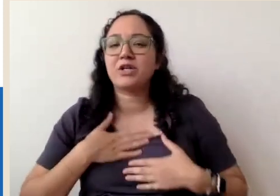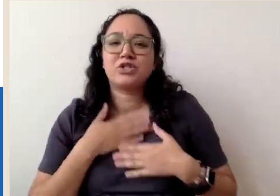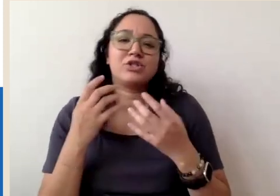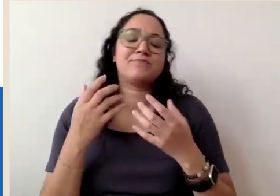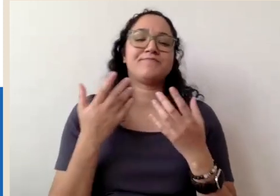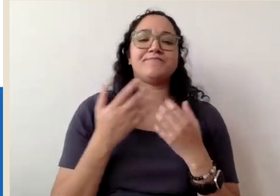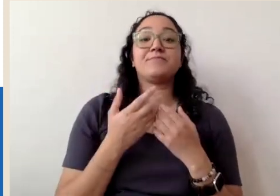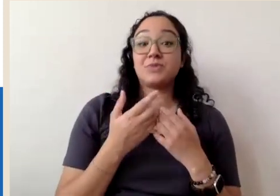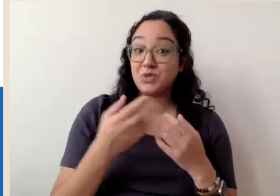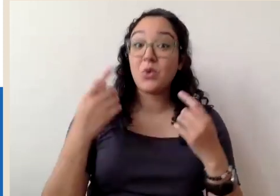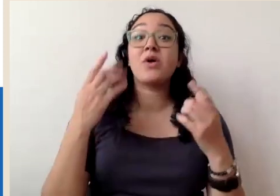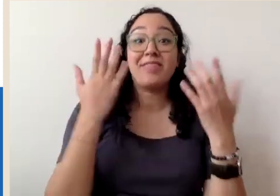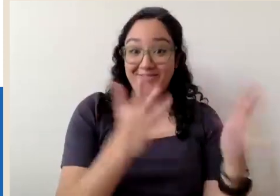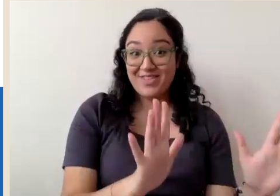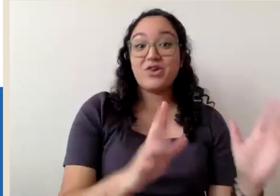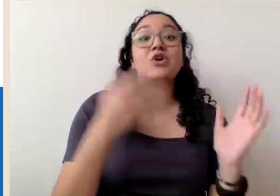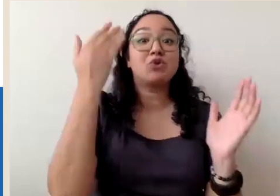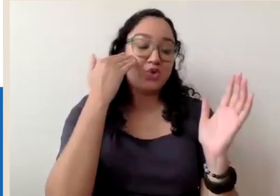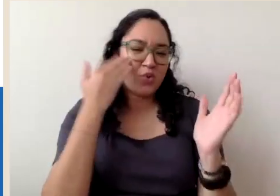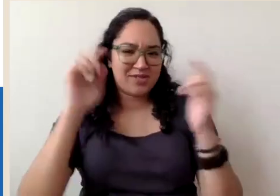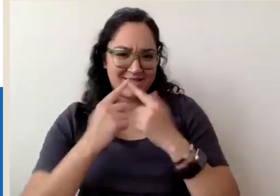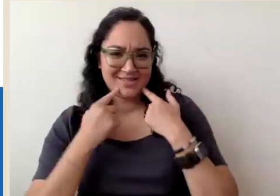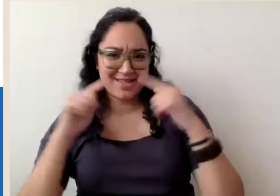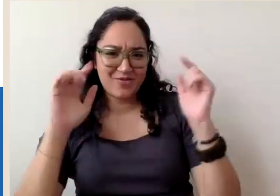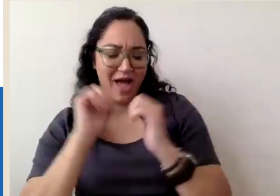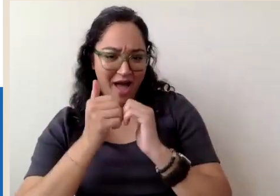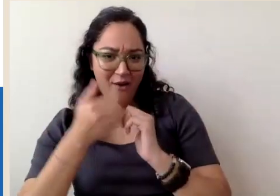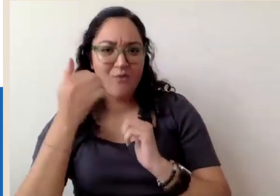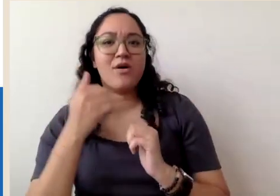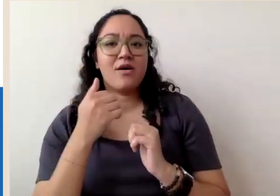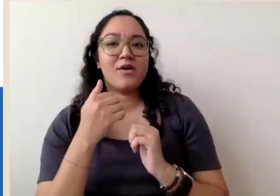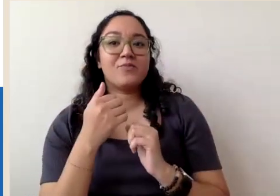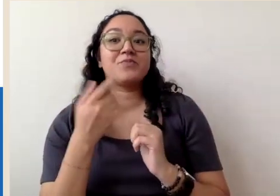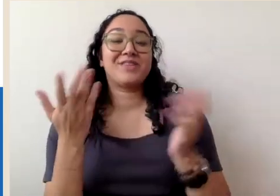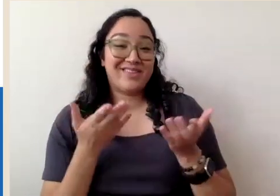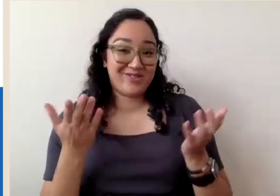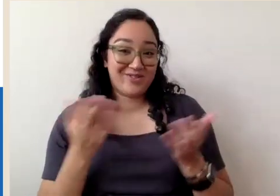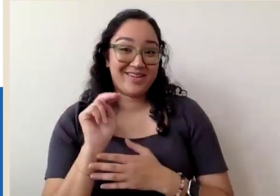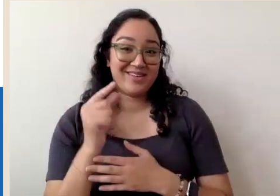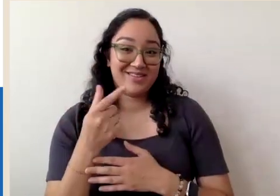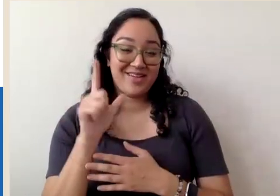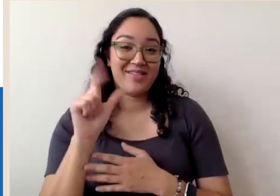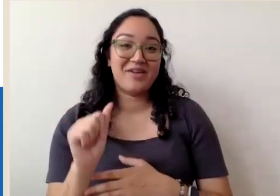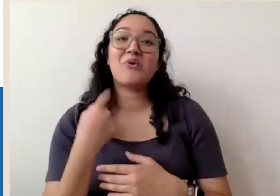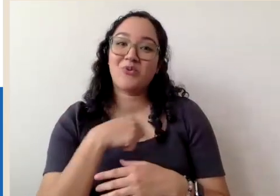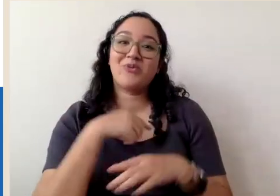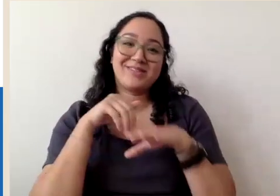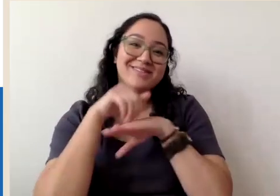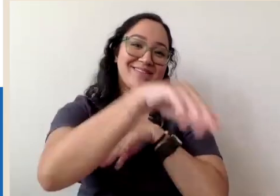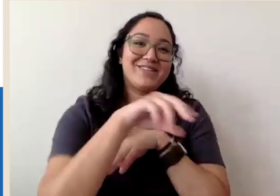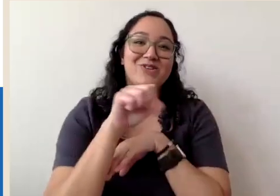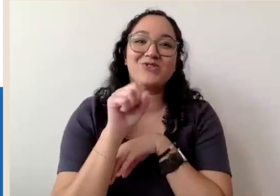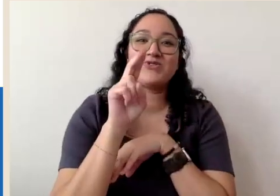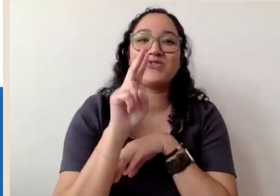we know that training has been successful for students here at Next Generation Language Access is by surveys. We send them a survey